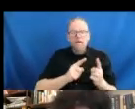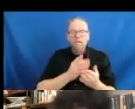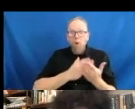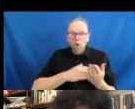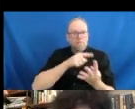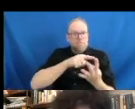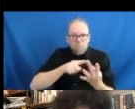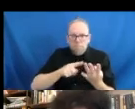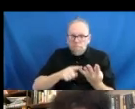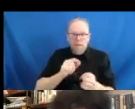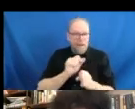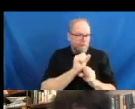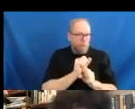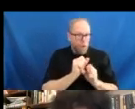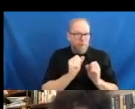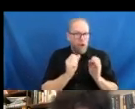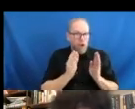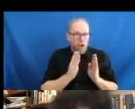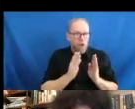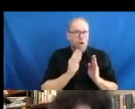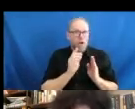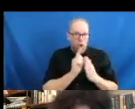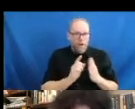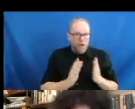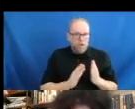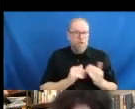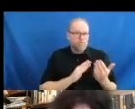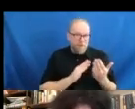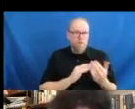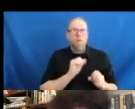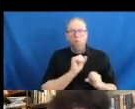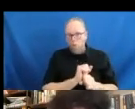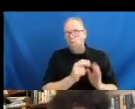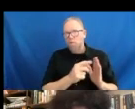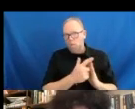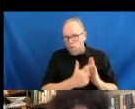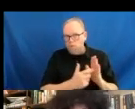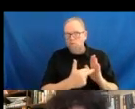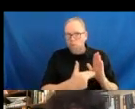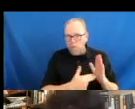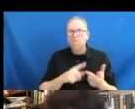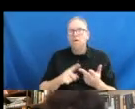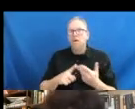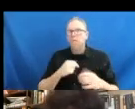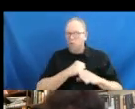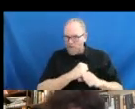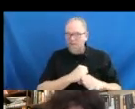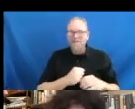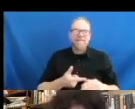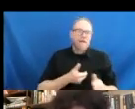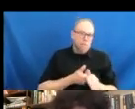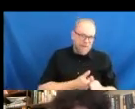Employment lawyers address workplace rules, worker protections, and compliance. Securities